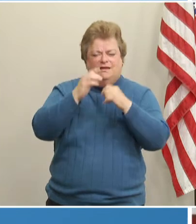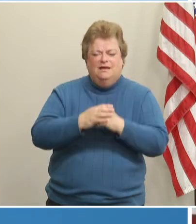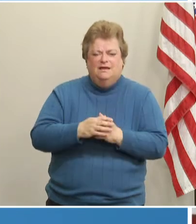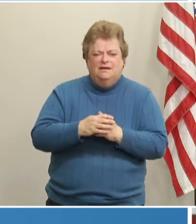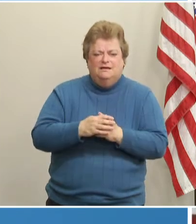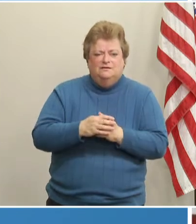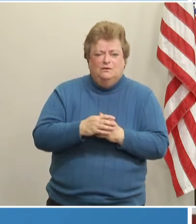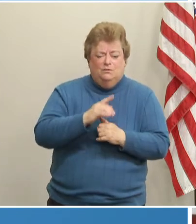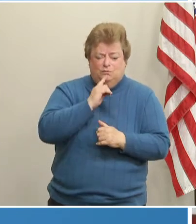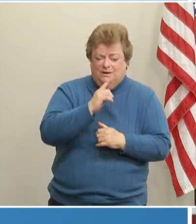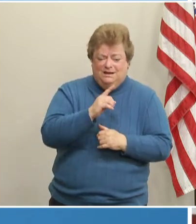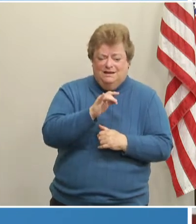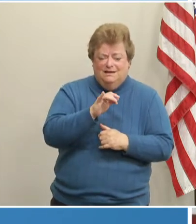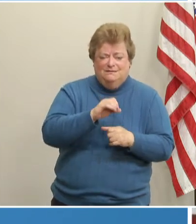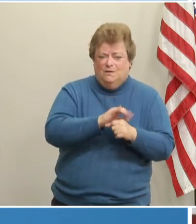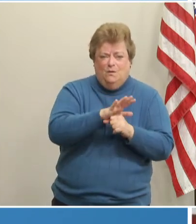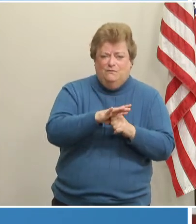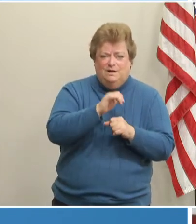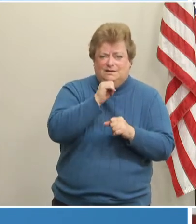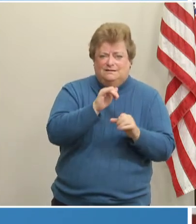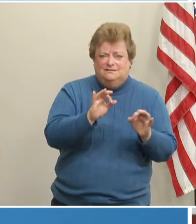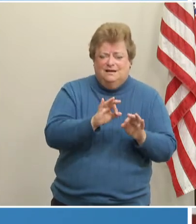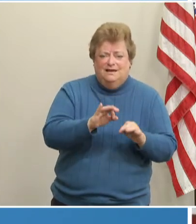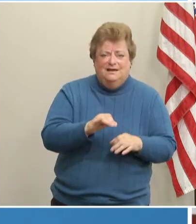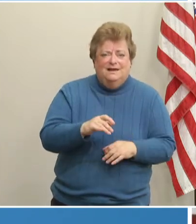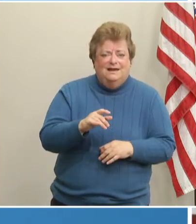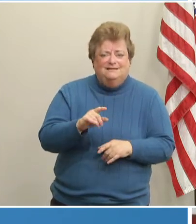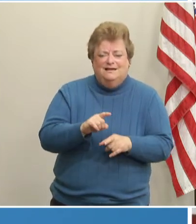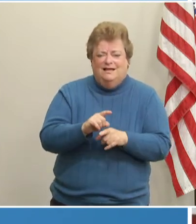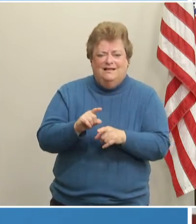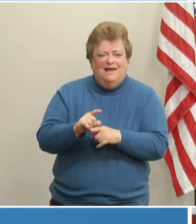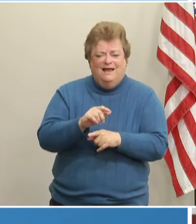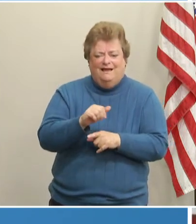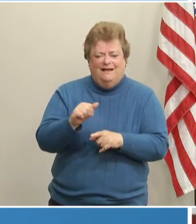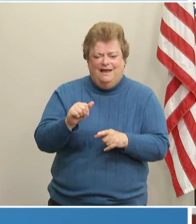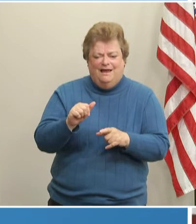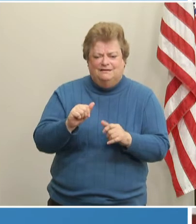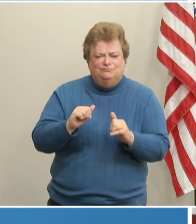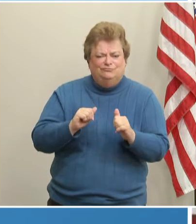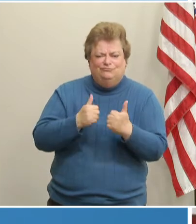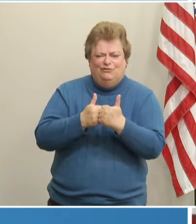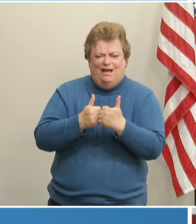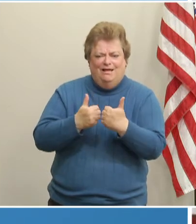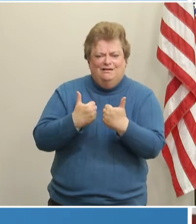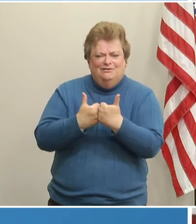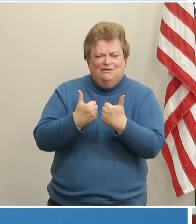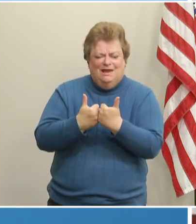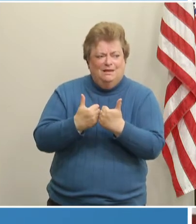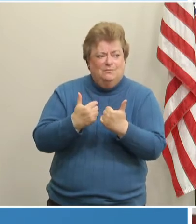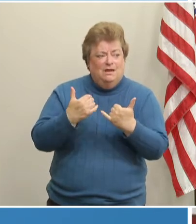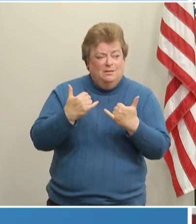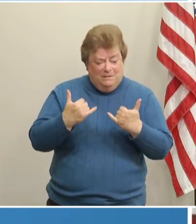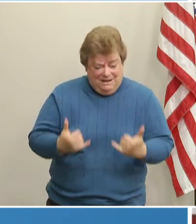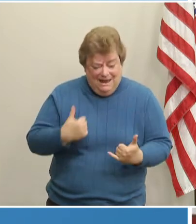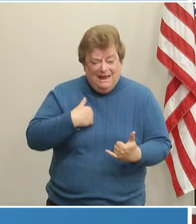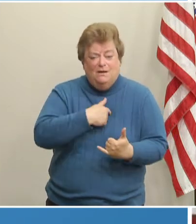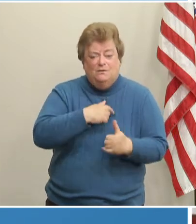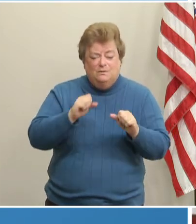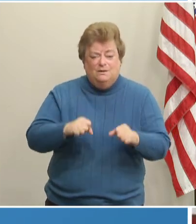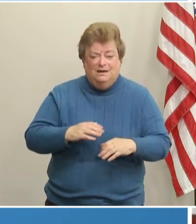disease. And as I've said many times, it's Russian roulette. And now we have a way to prevent this